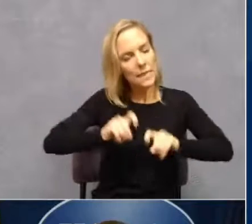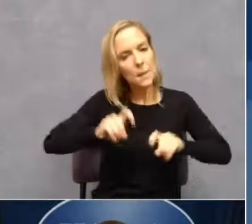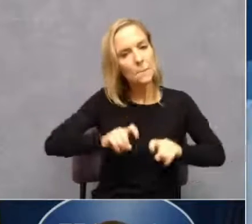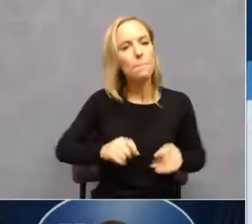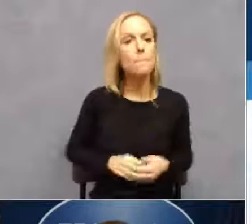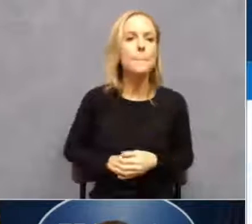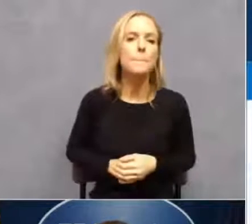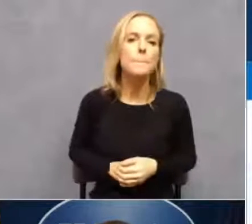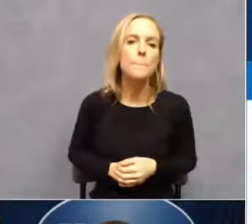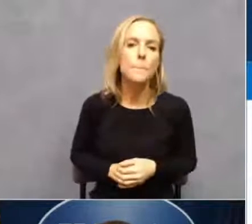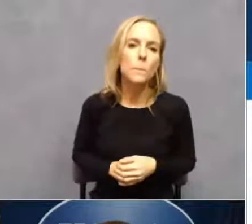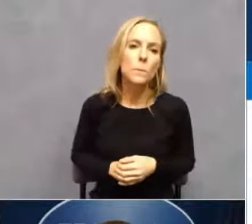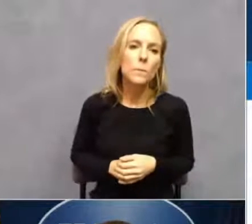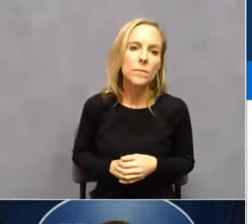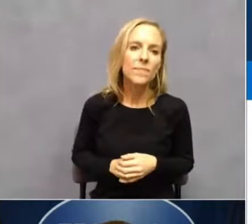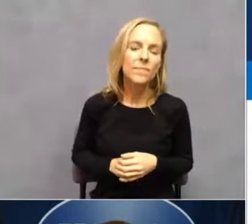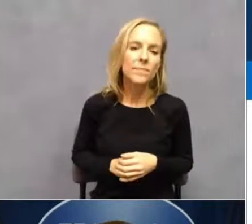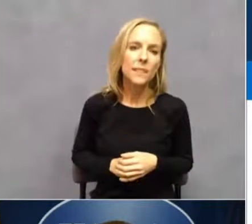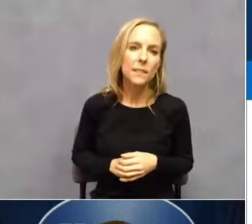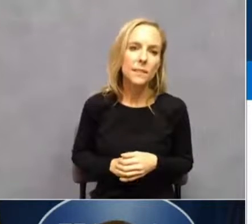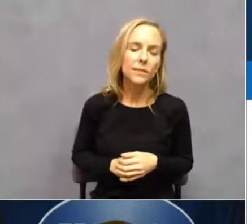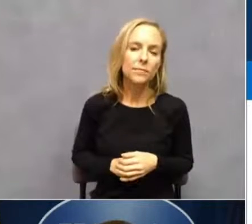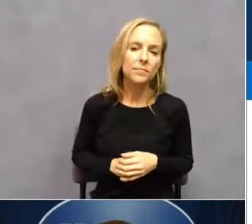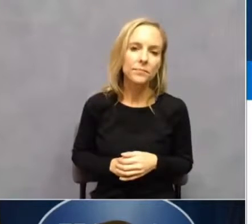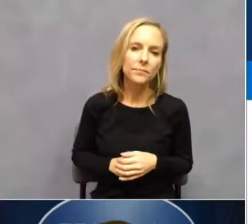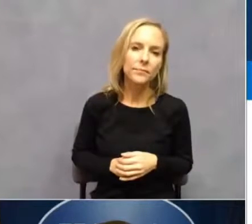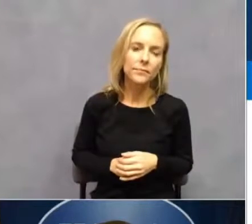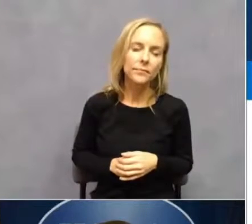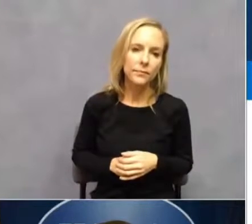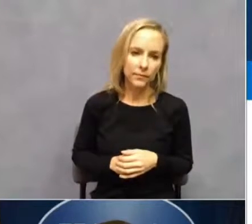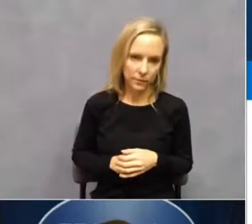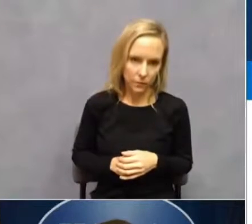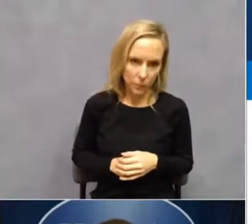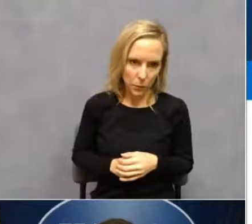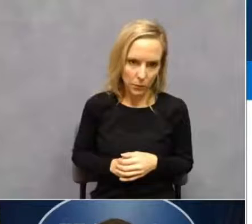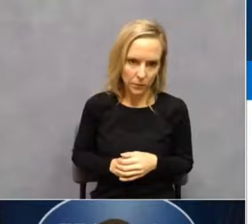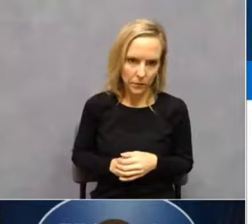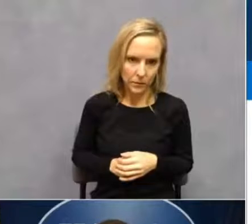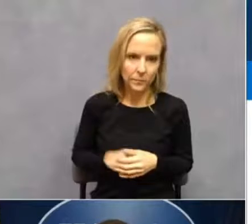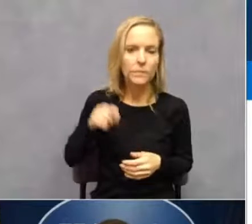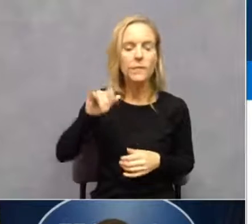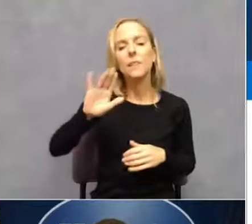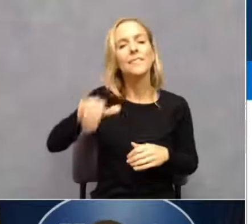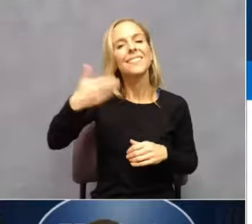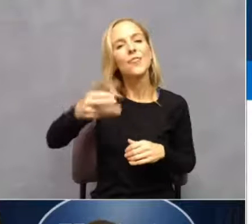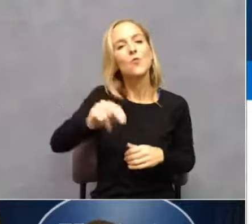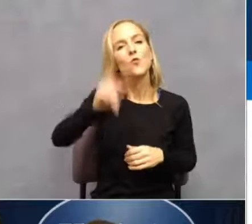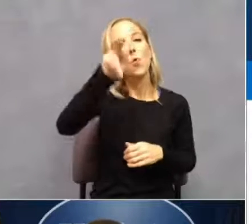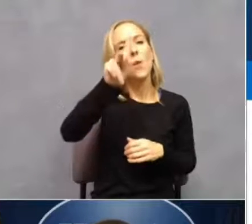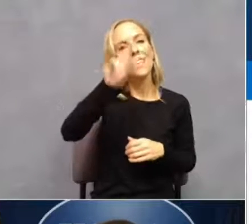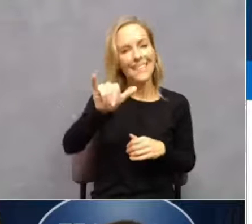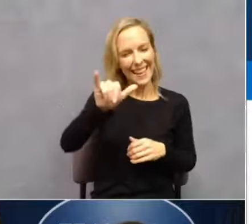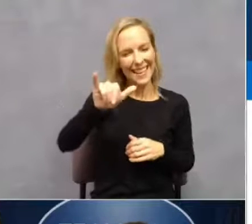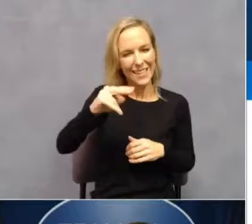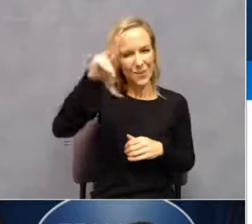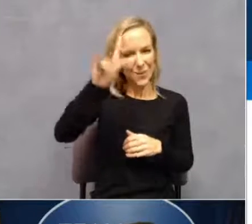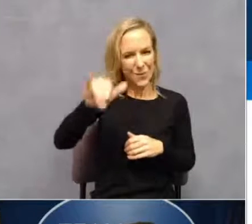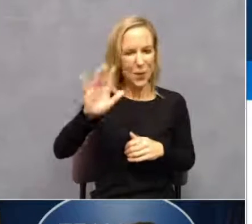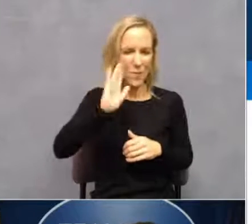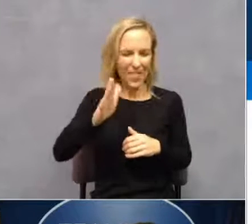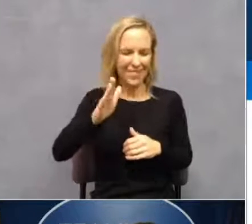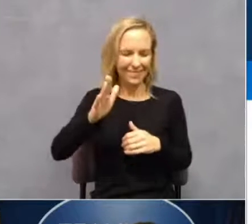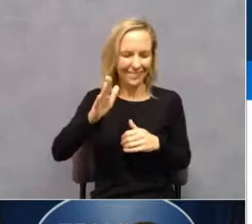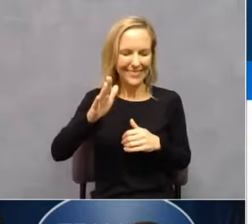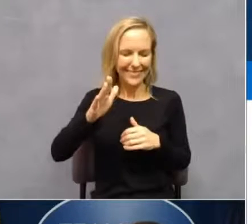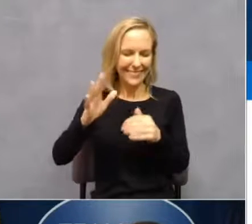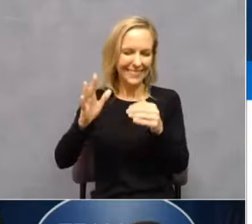We'll get up that. Okay, so that is the Northern Kentucky testing, which we would get to as well.